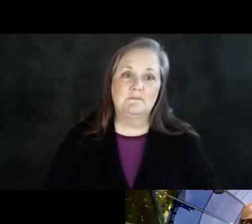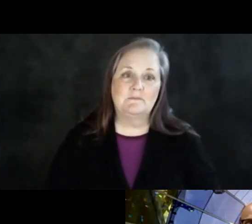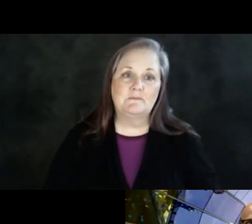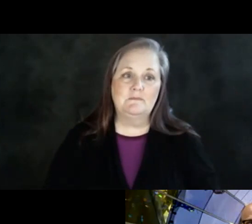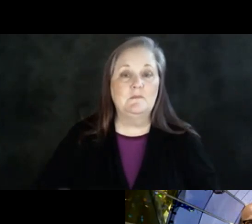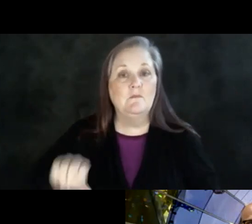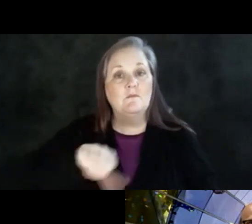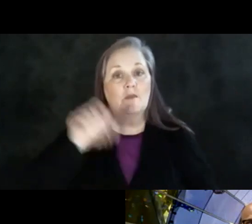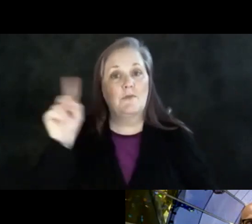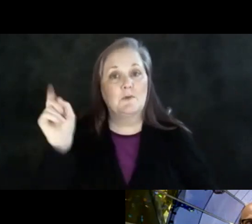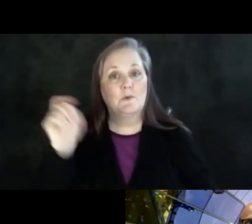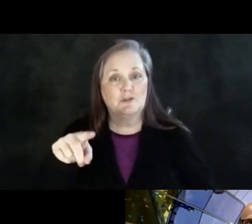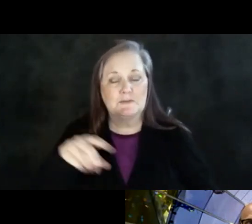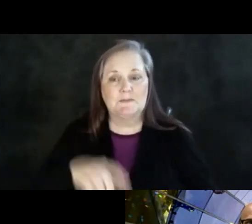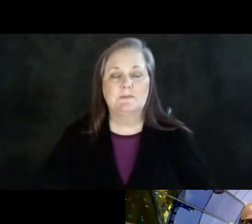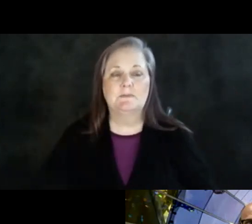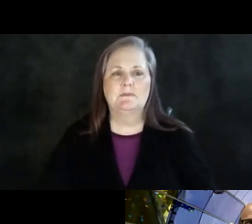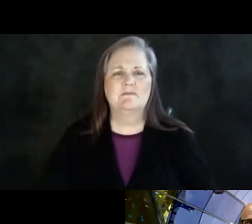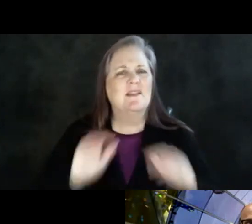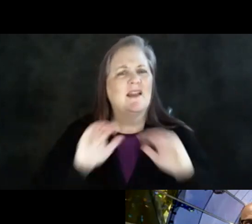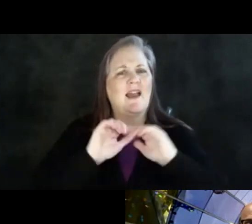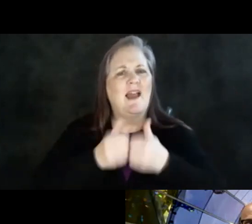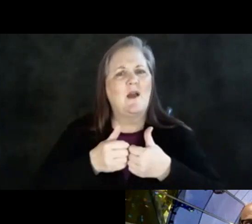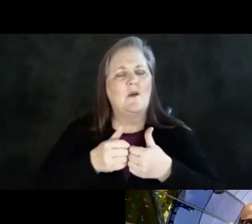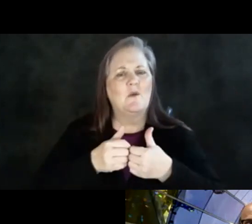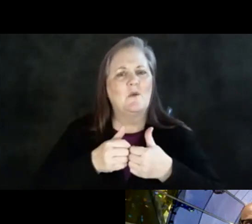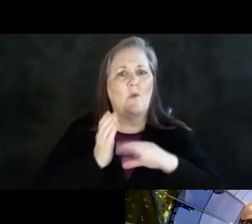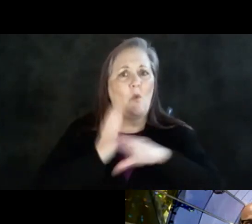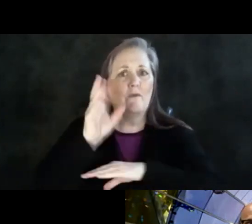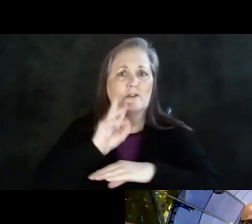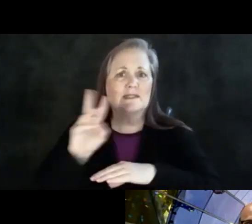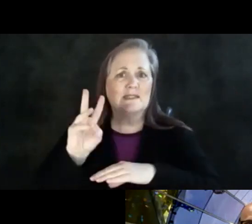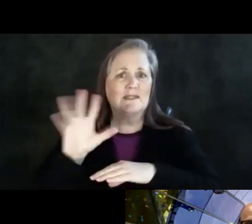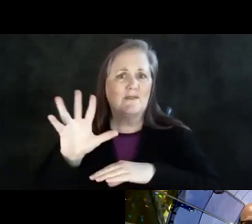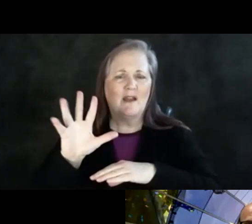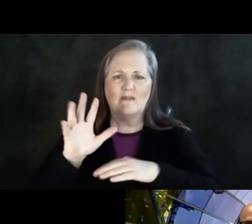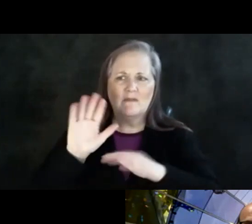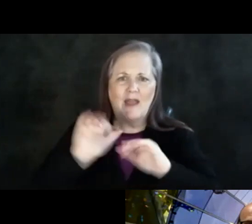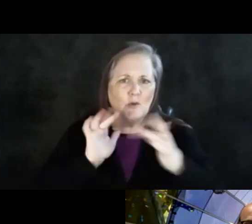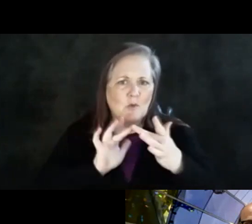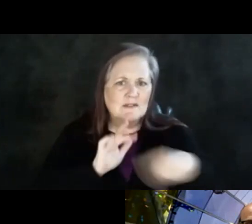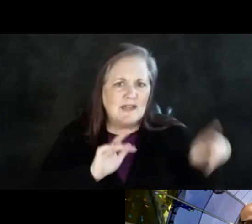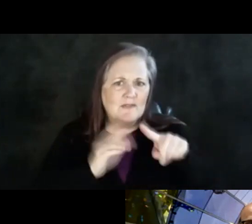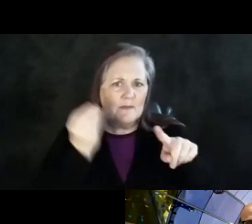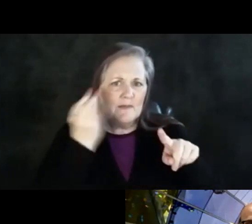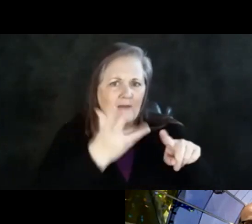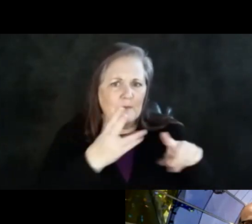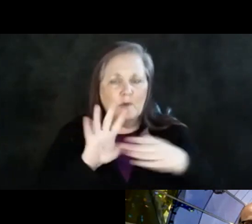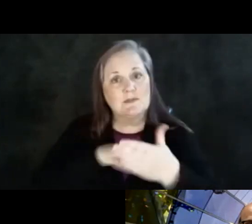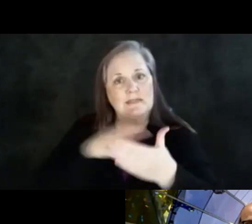Another community member asked, how will the 65 and over be contacted to schedule vaccine shots?